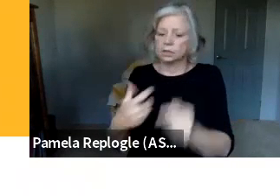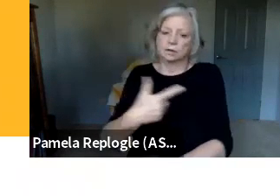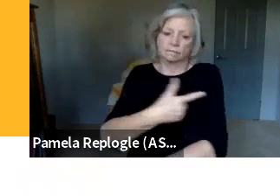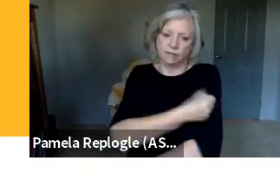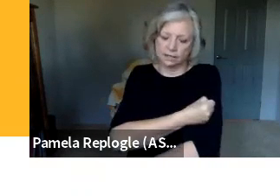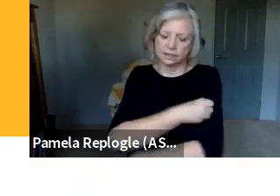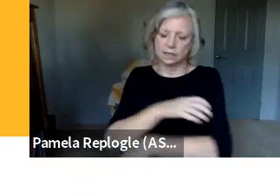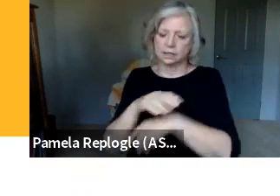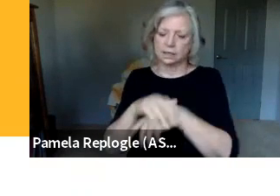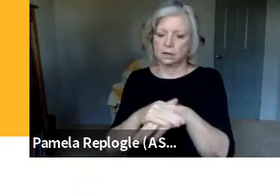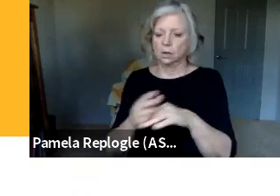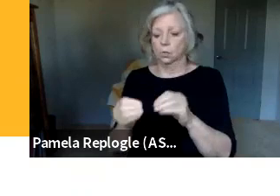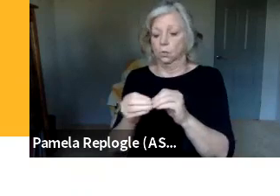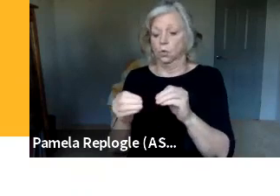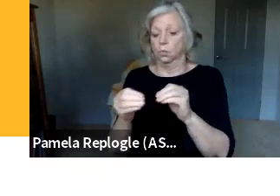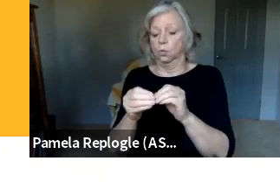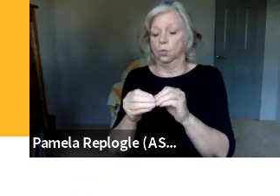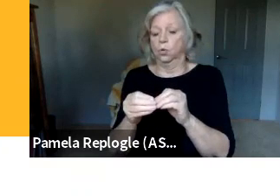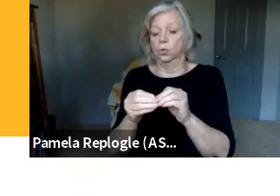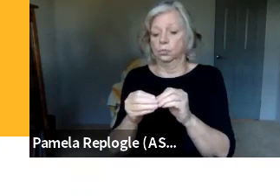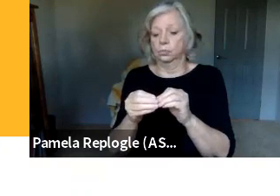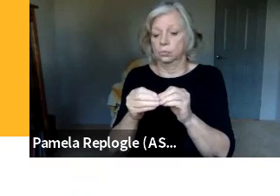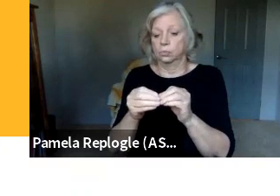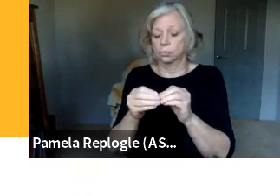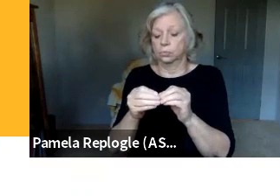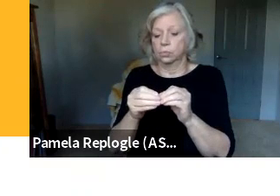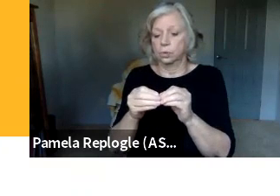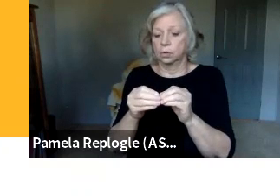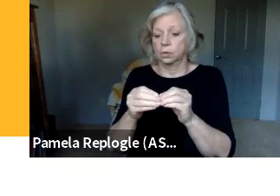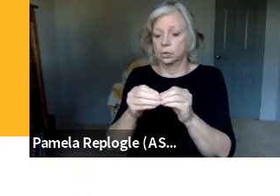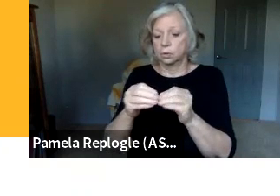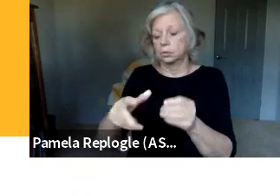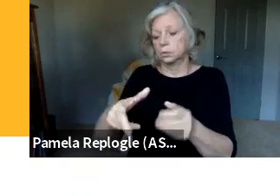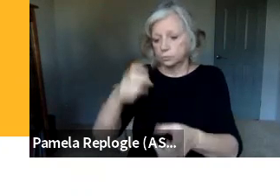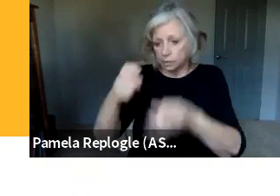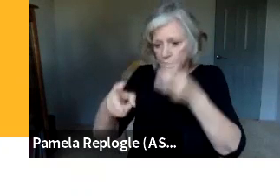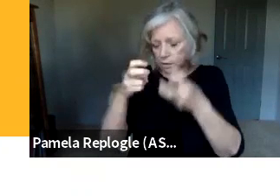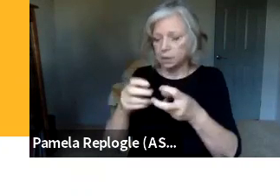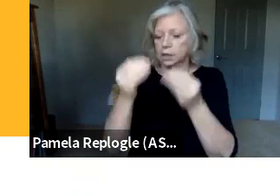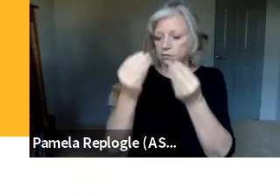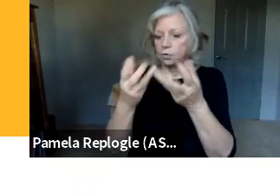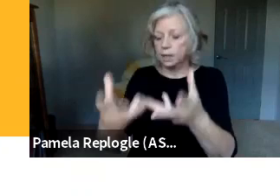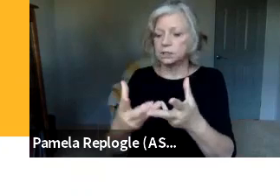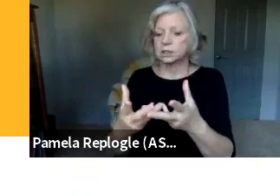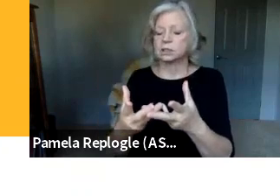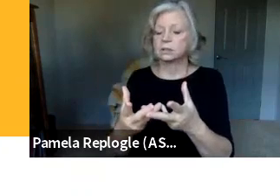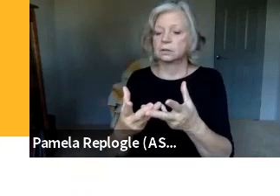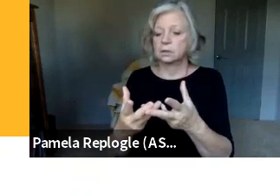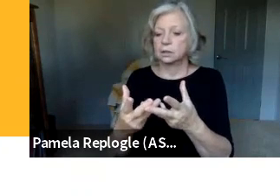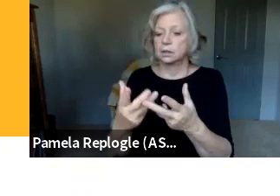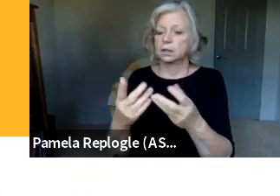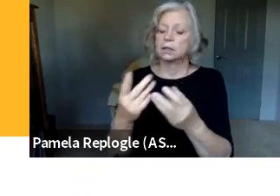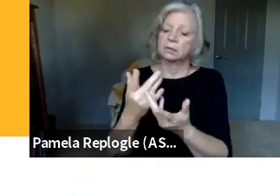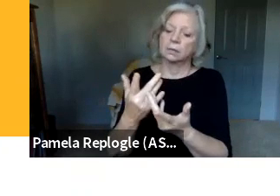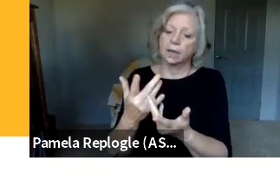we're getting more and more data to show that that's safe. And I expect we'll learn even more